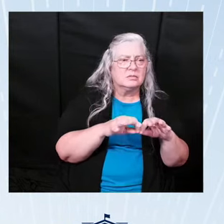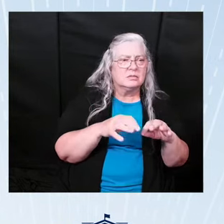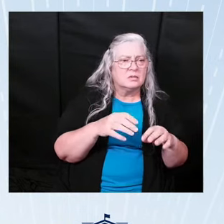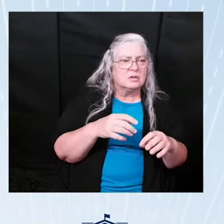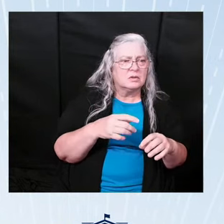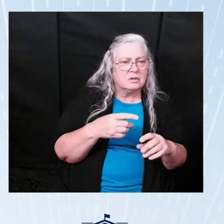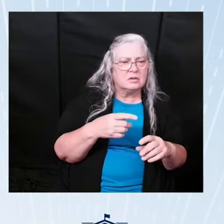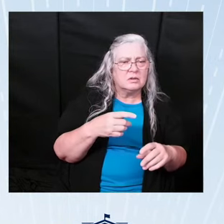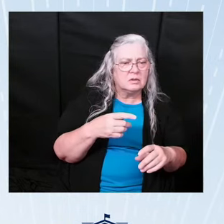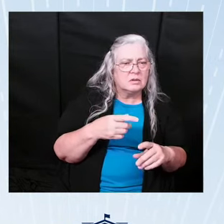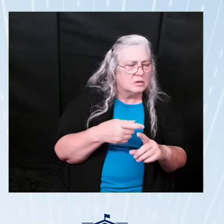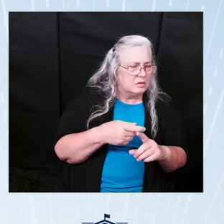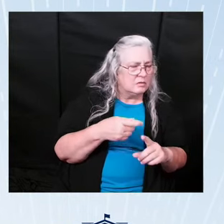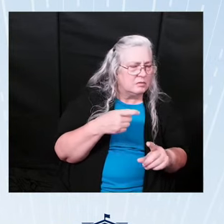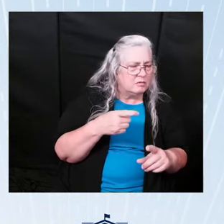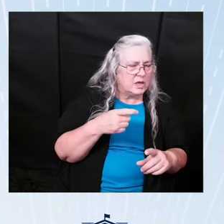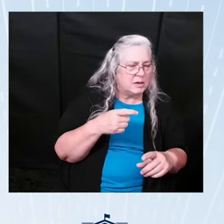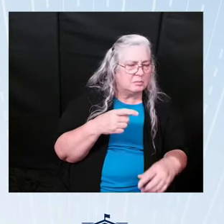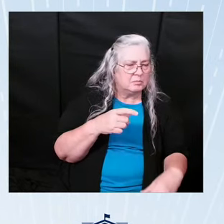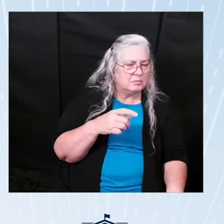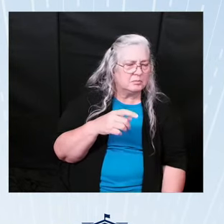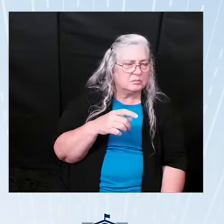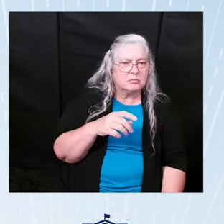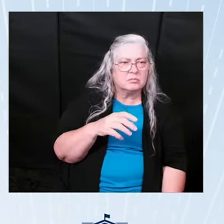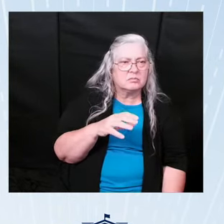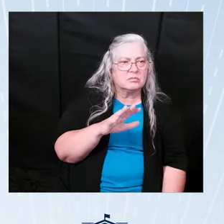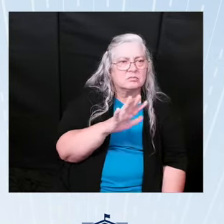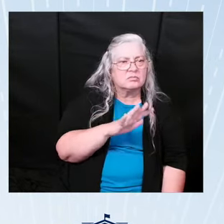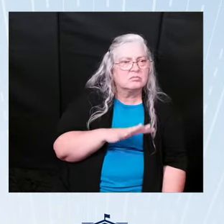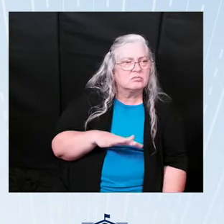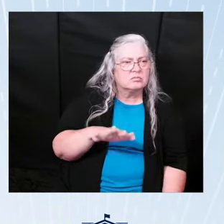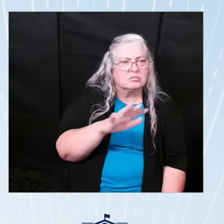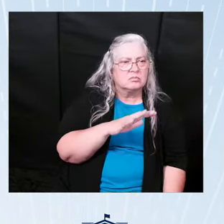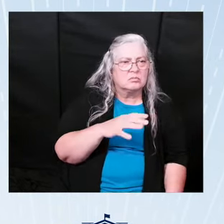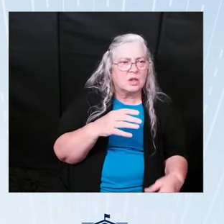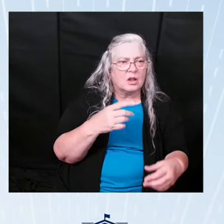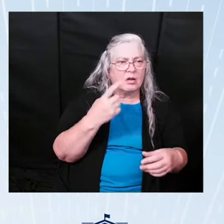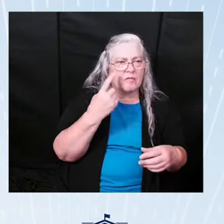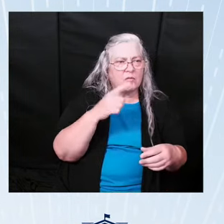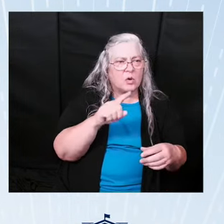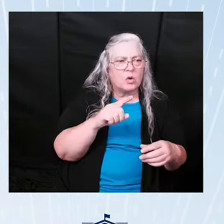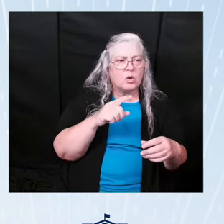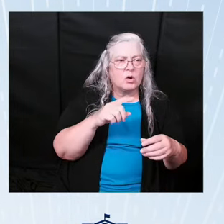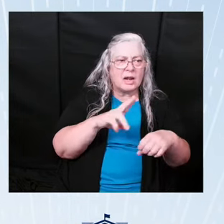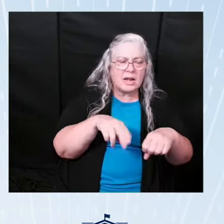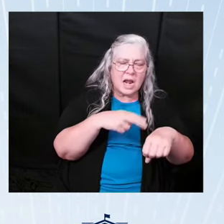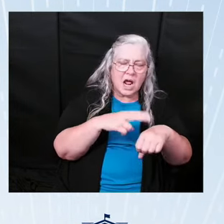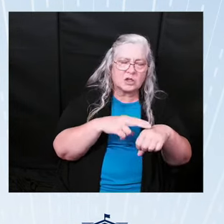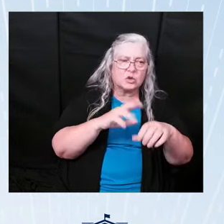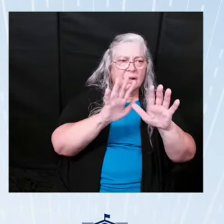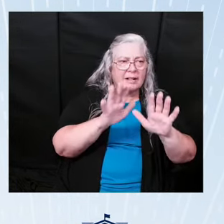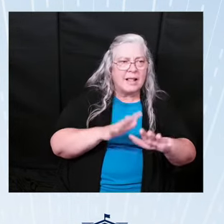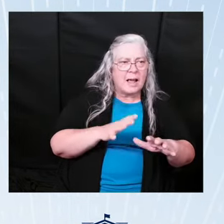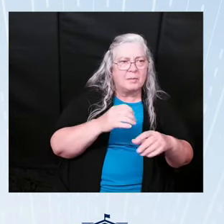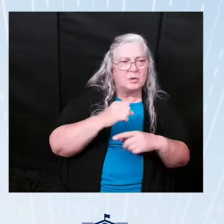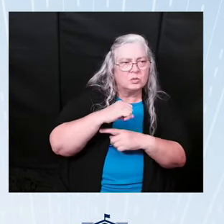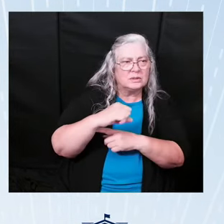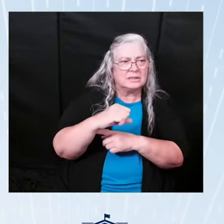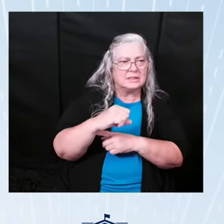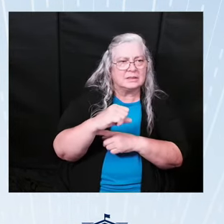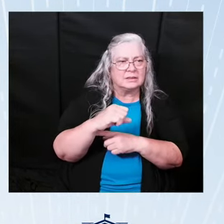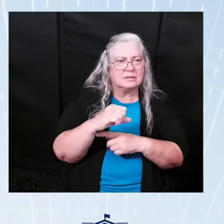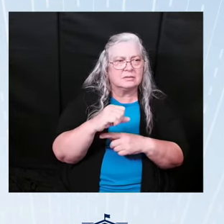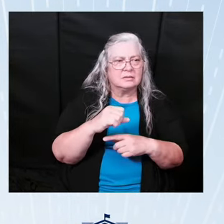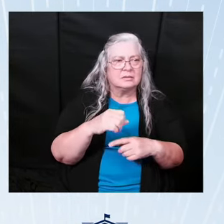on climate resilience. Dr. Martin, as founder of the Black Resilience Network, What role do you see